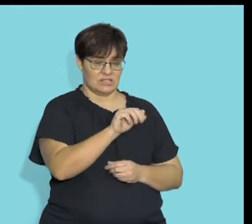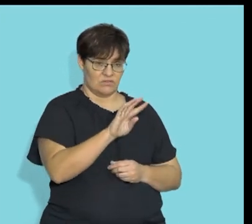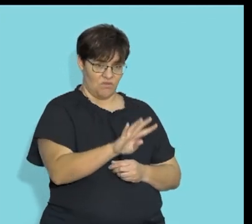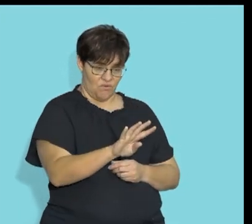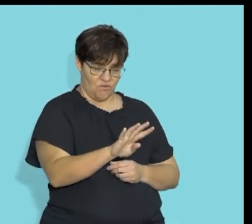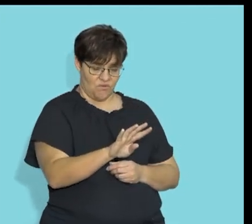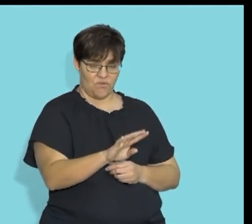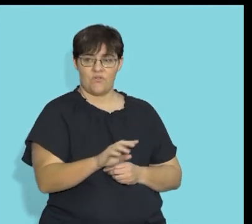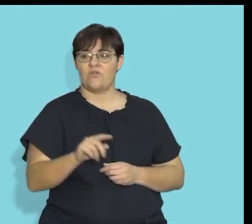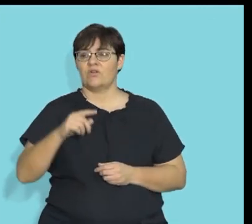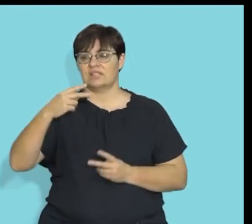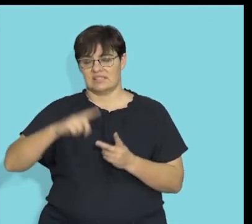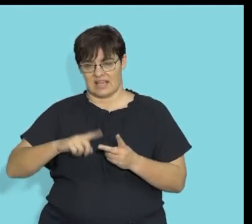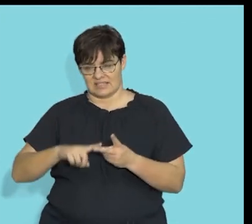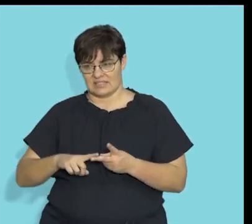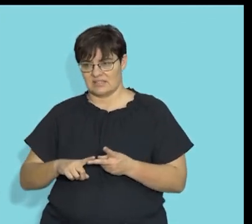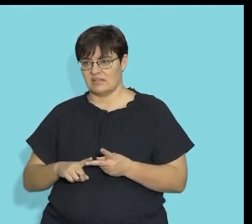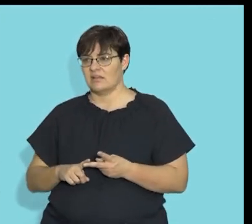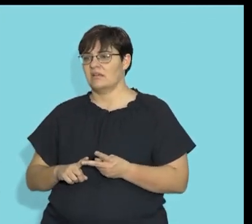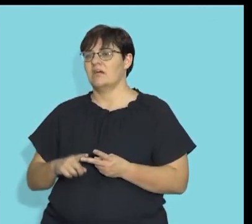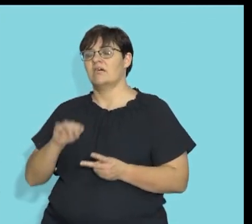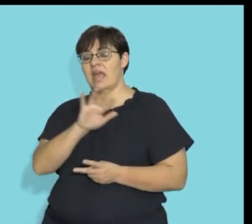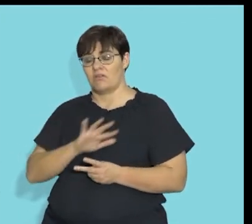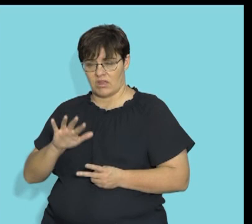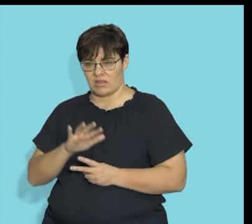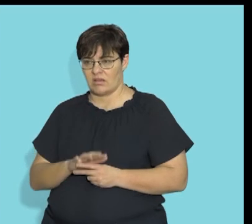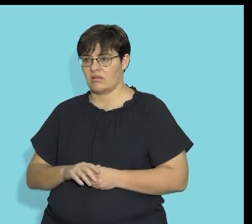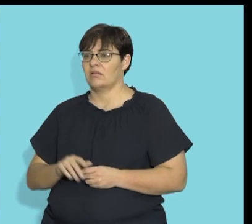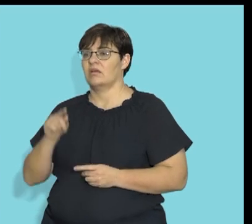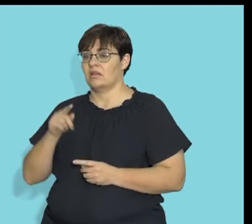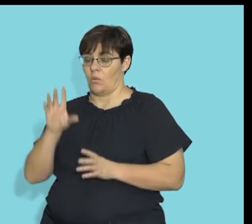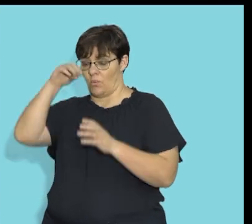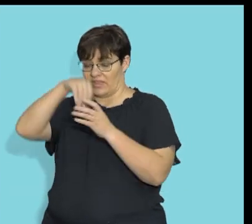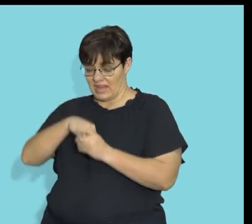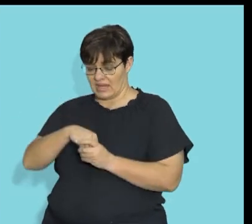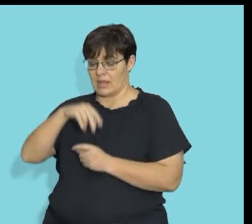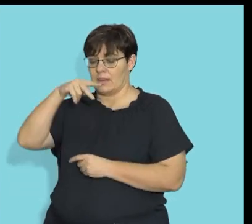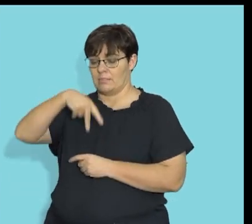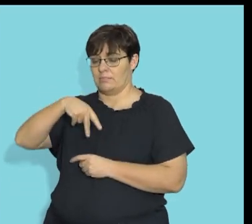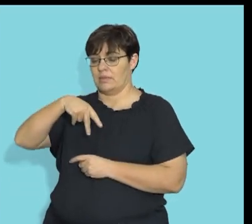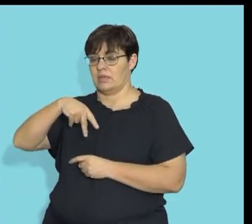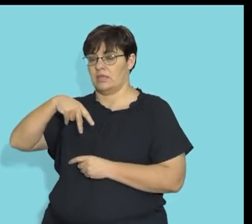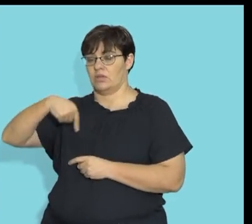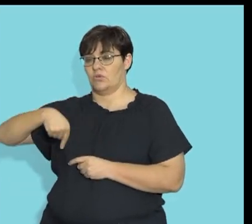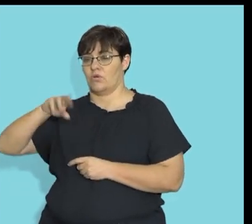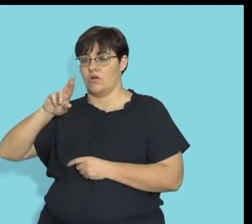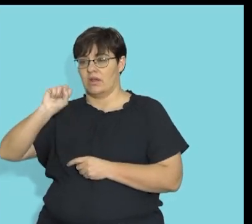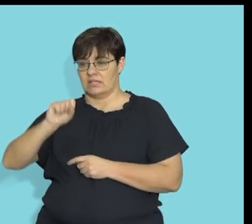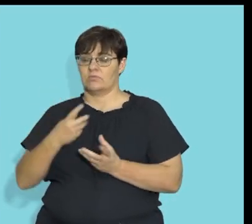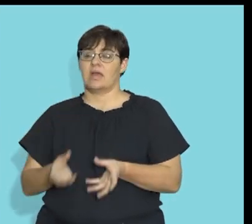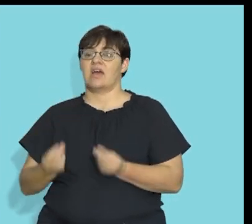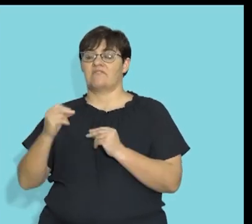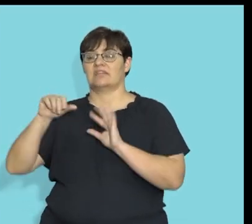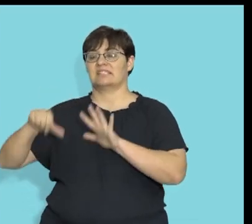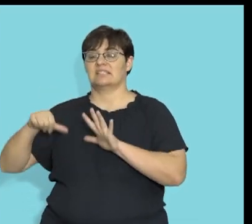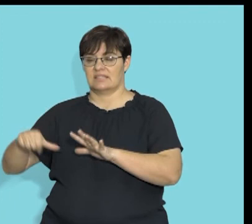now have the first term, the second term, if you were to find the area of the square within PQRS, you